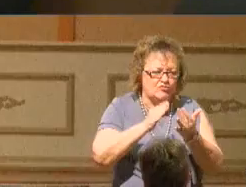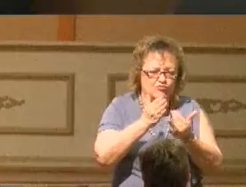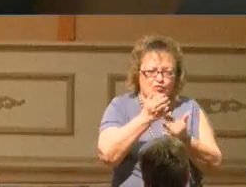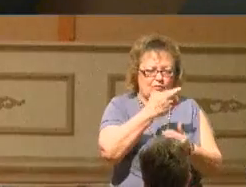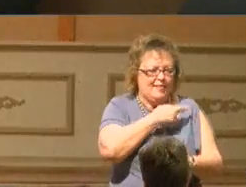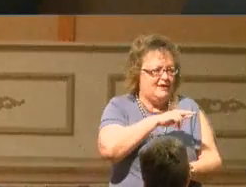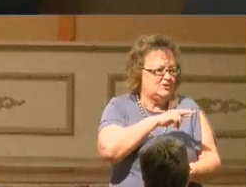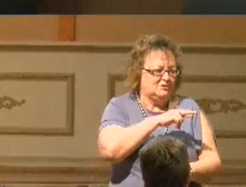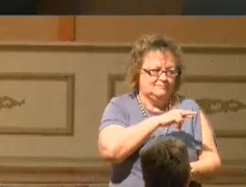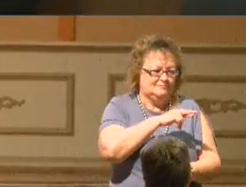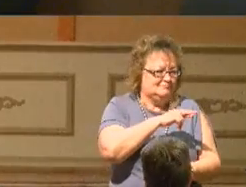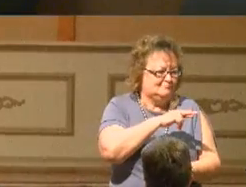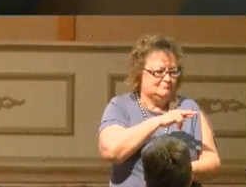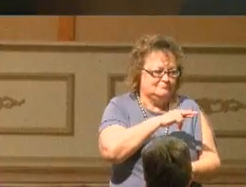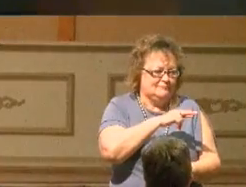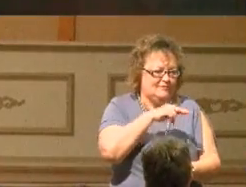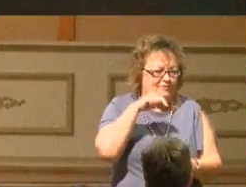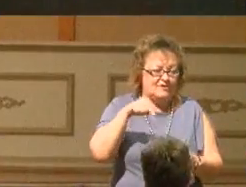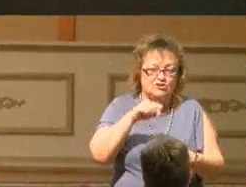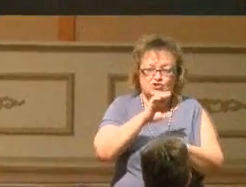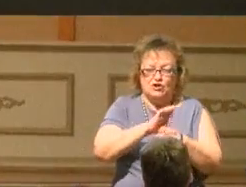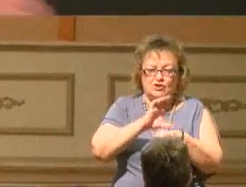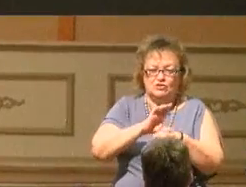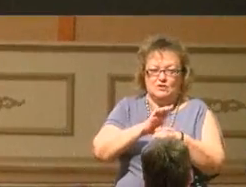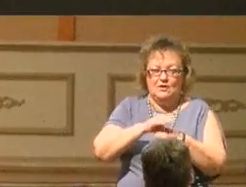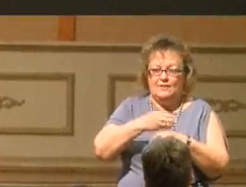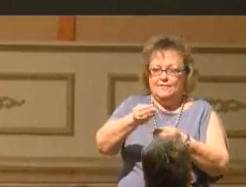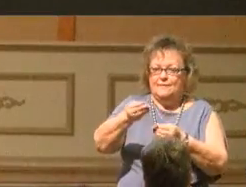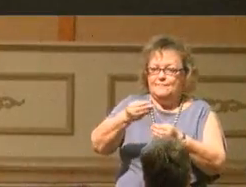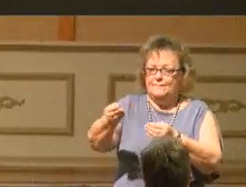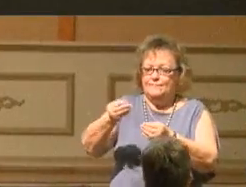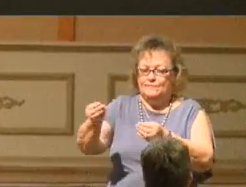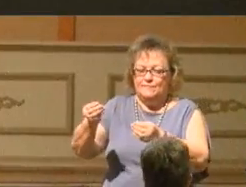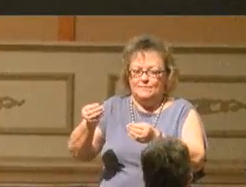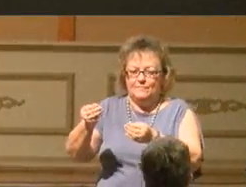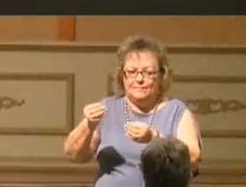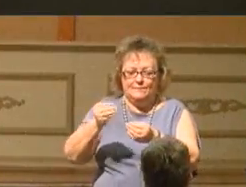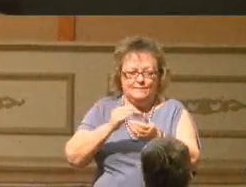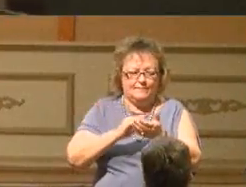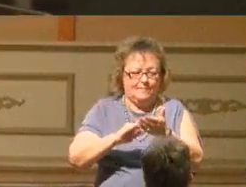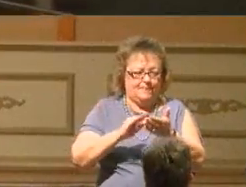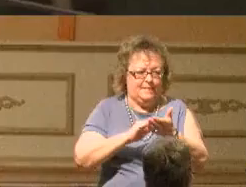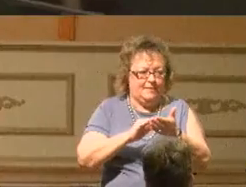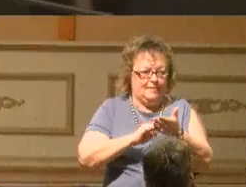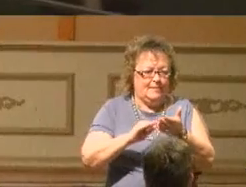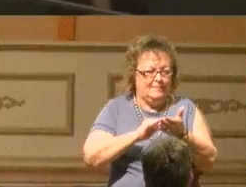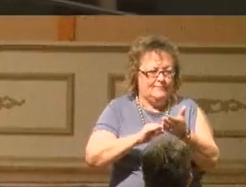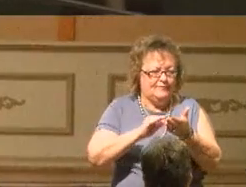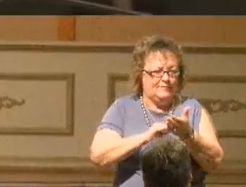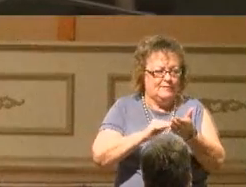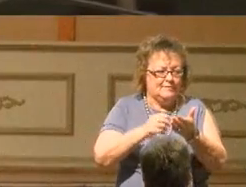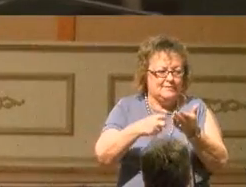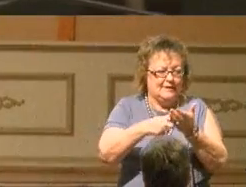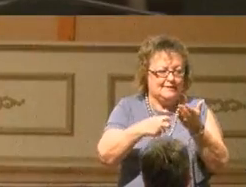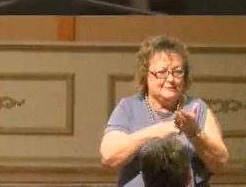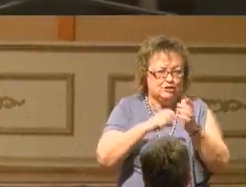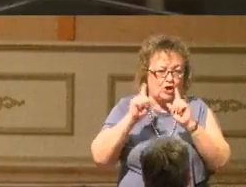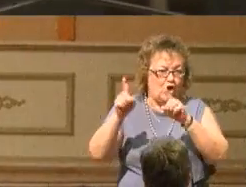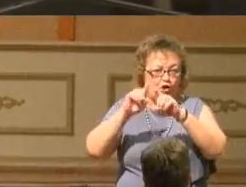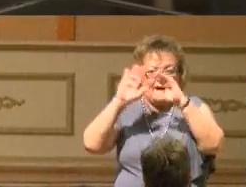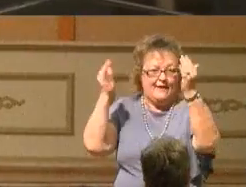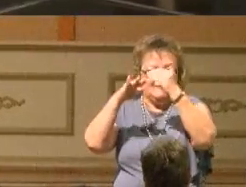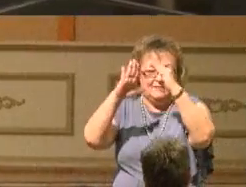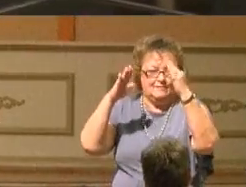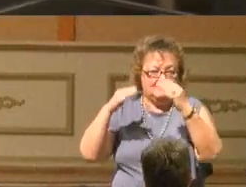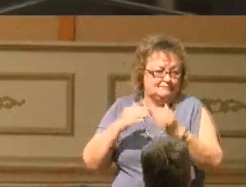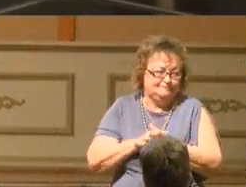friend, this church does not dole out remittance tickets to go to heaven. There's no way for